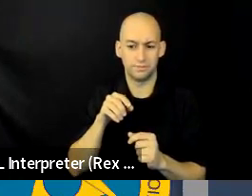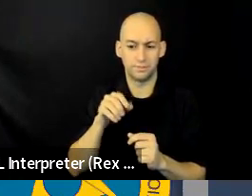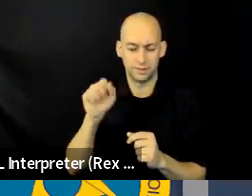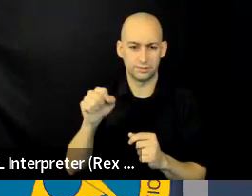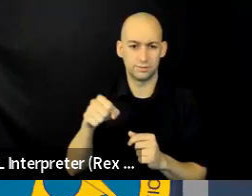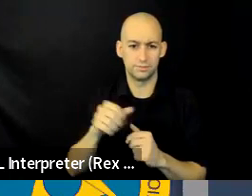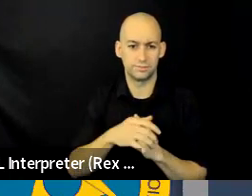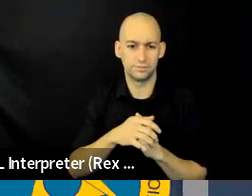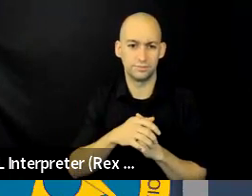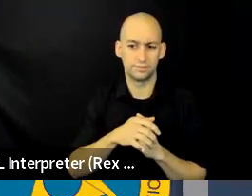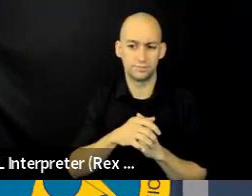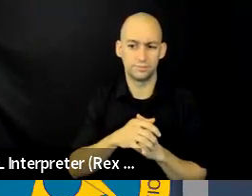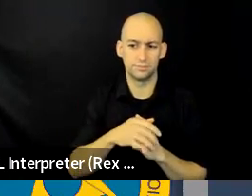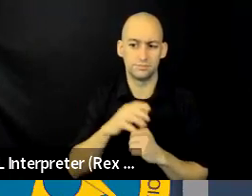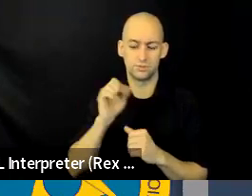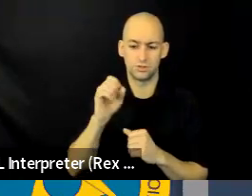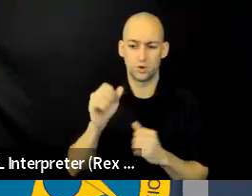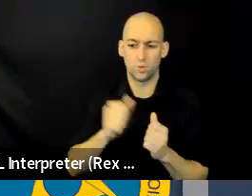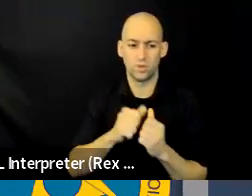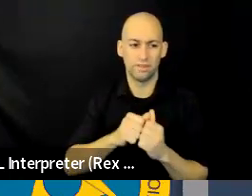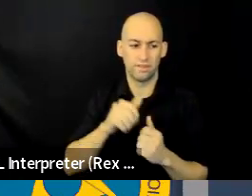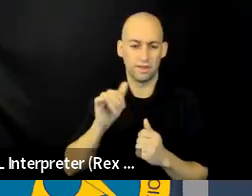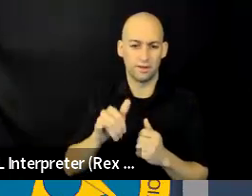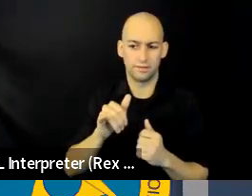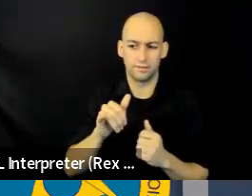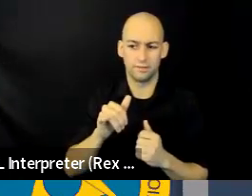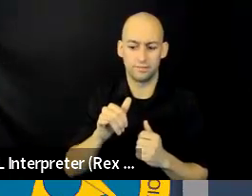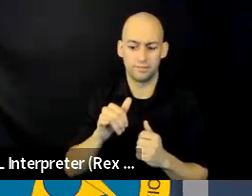Yes. So with that,